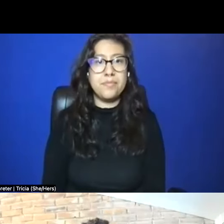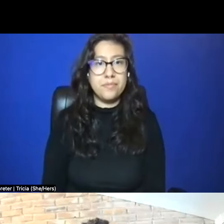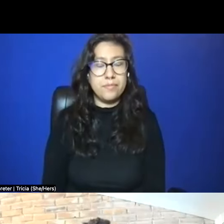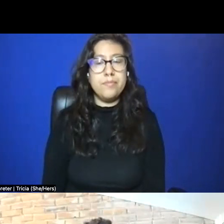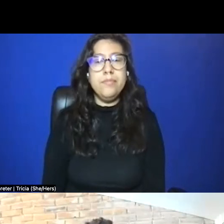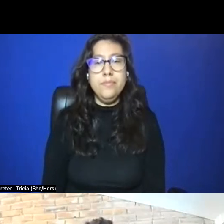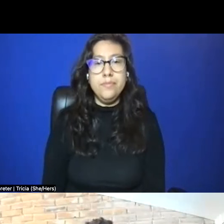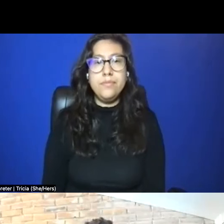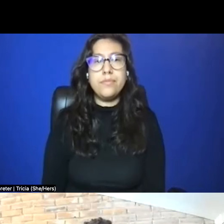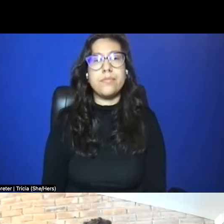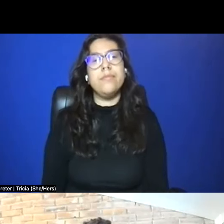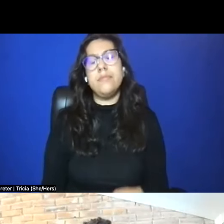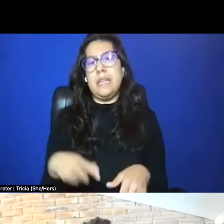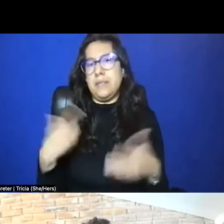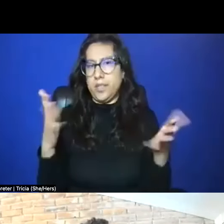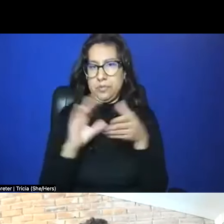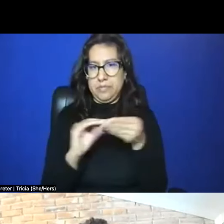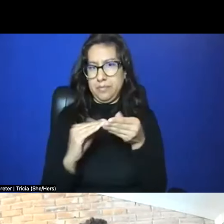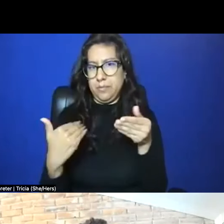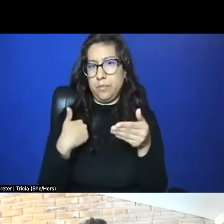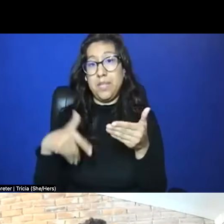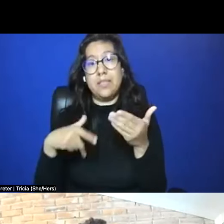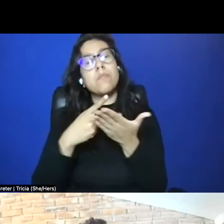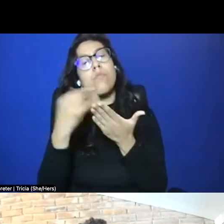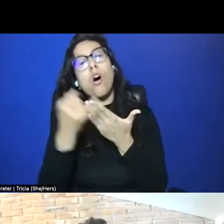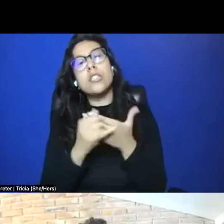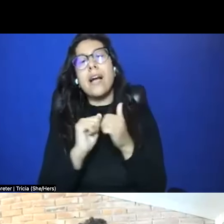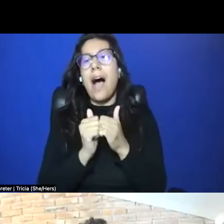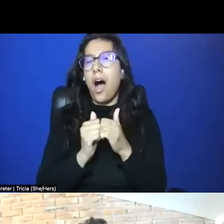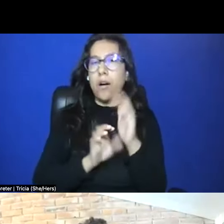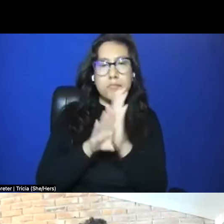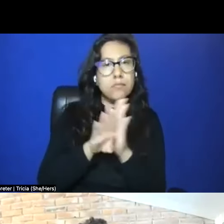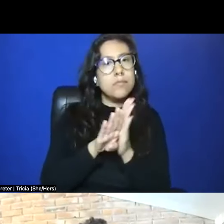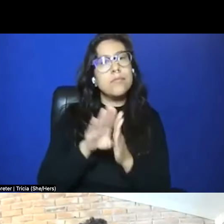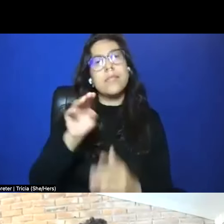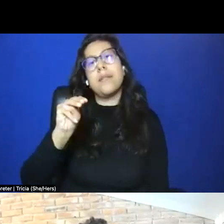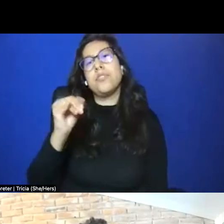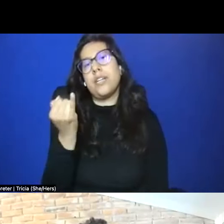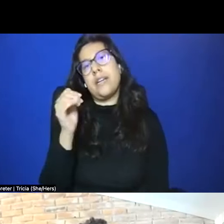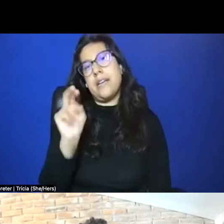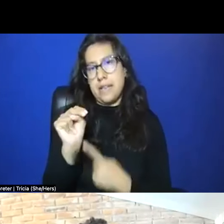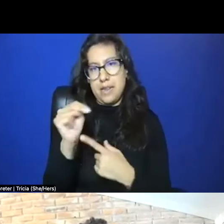So as mentioned before, this project was brought together by MediaJustice Network